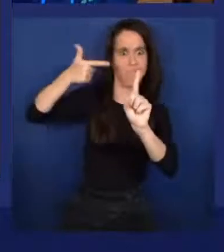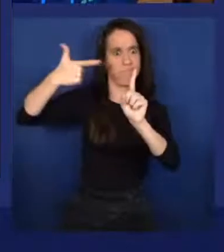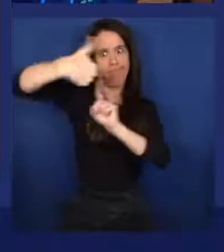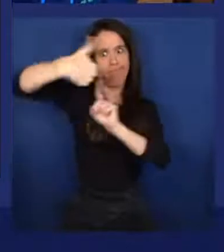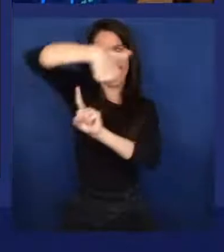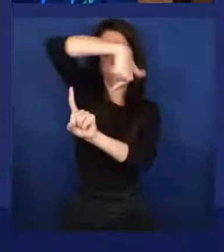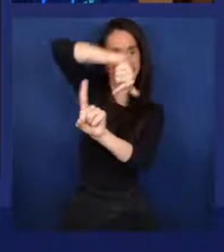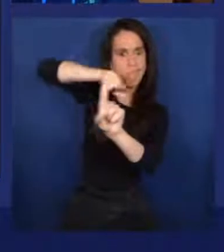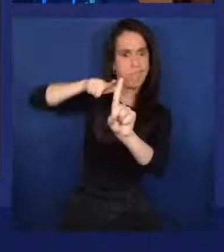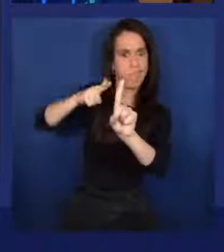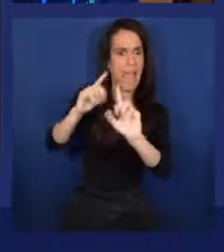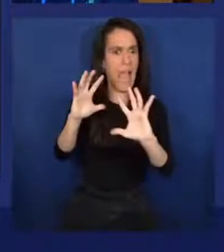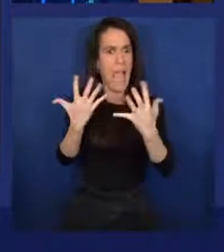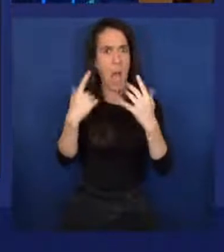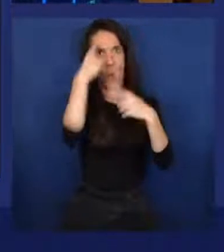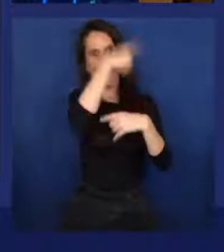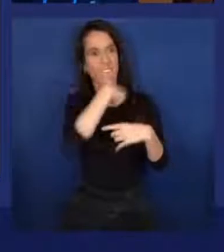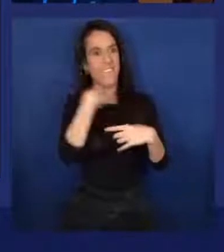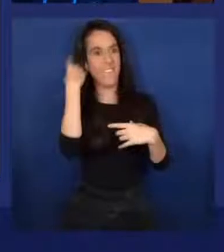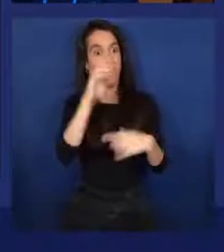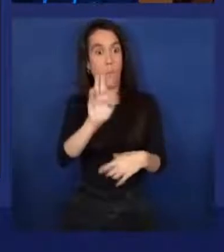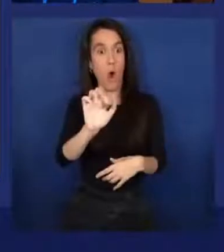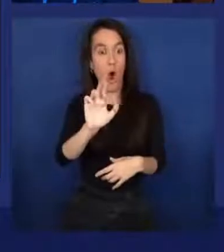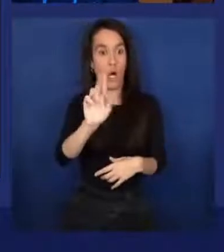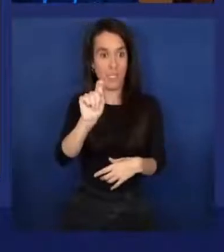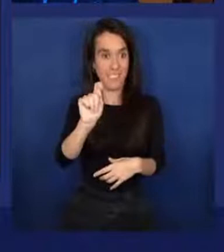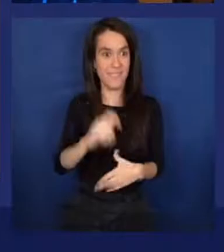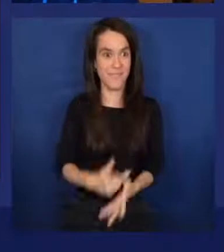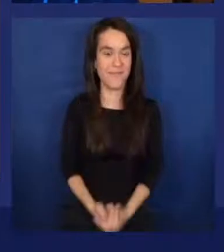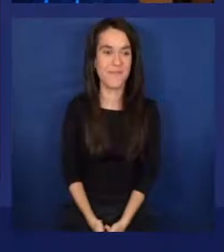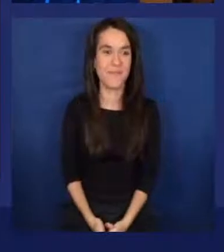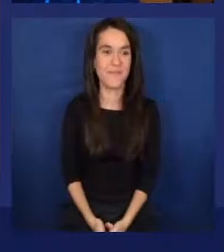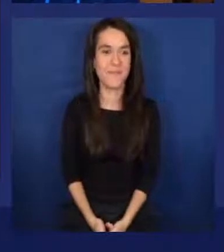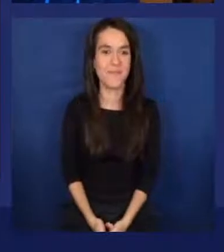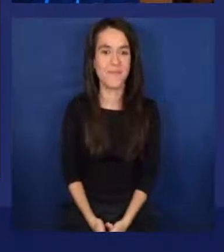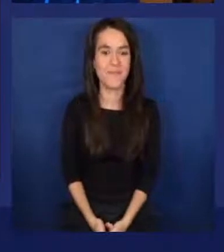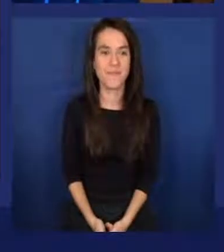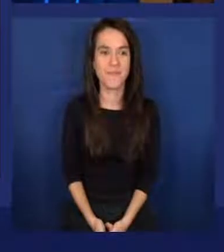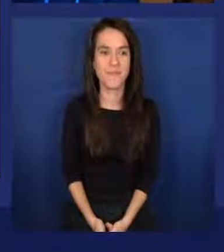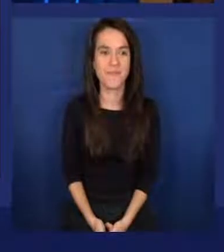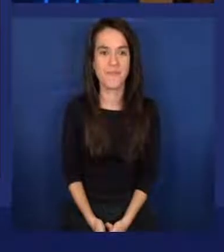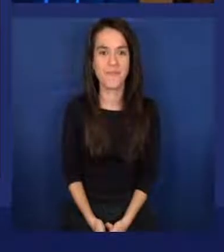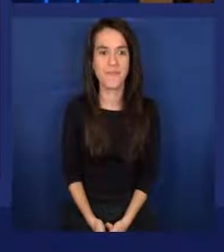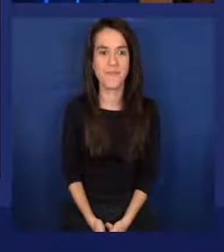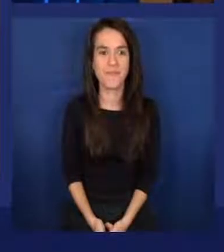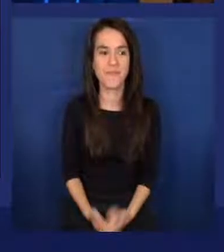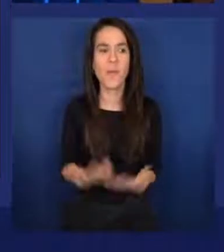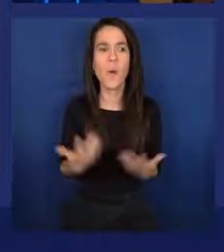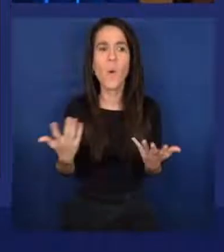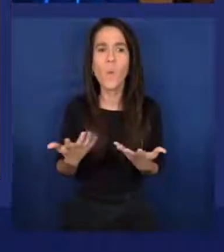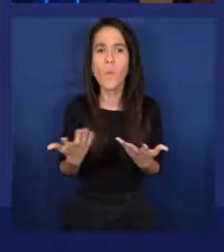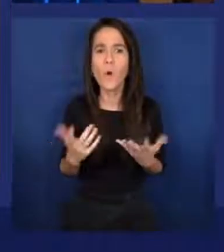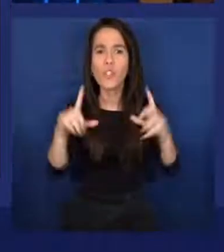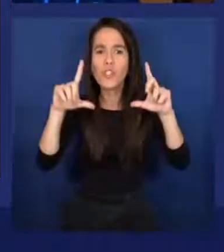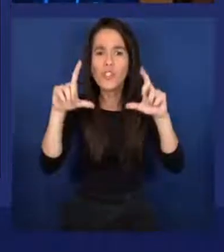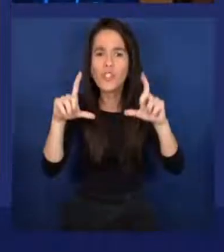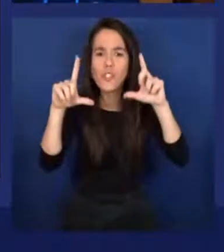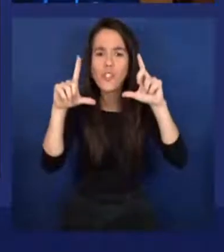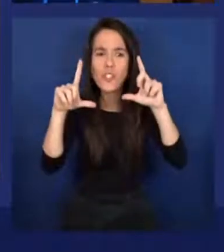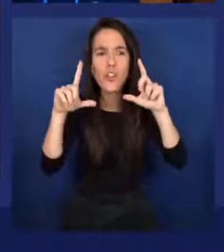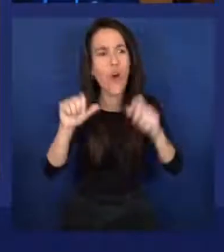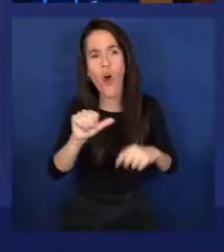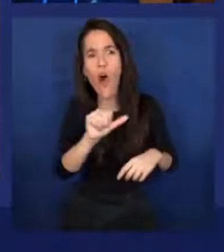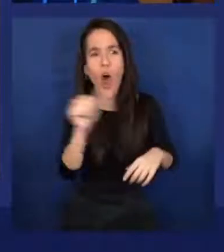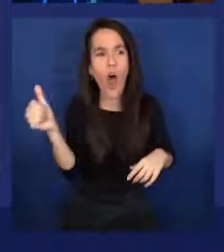another image. Now, Seth, which image do you want? I think I'm going to go with, of course, Krusty the Clown.